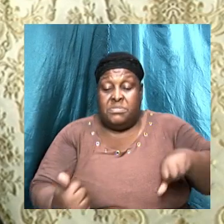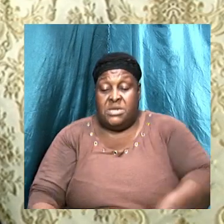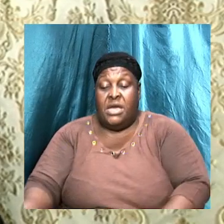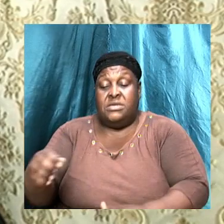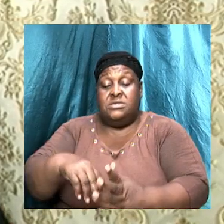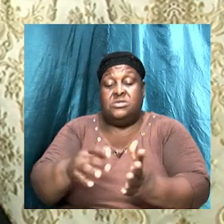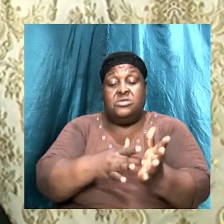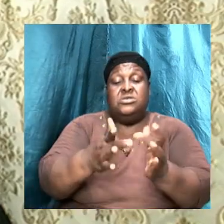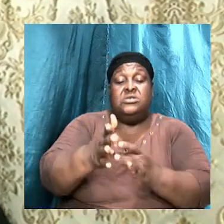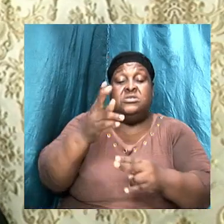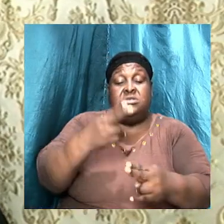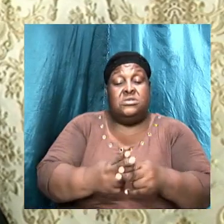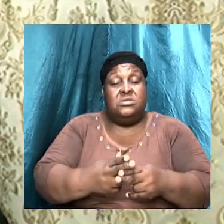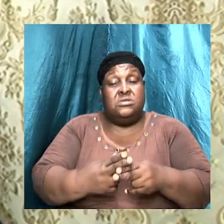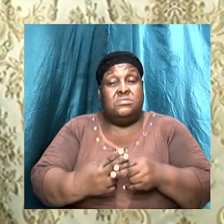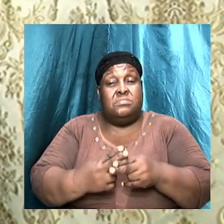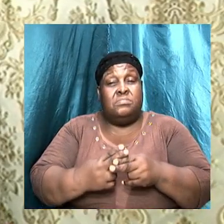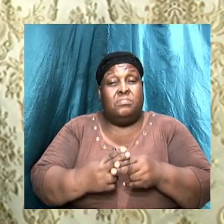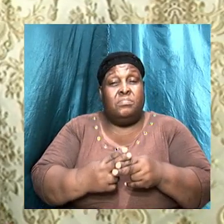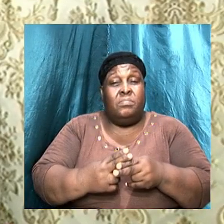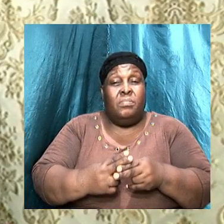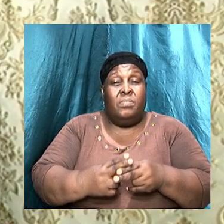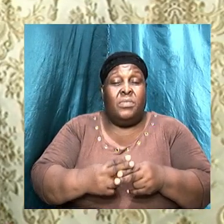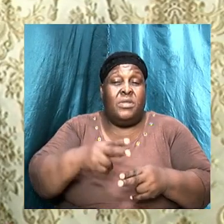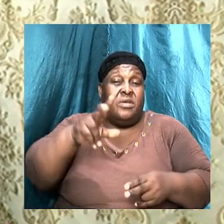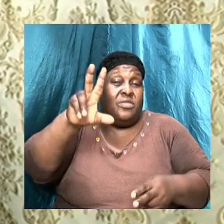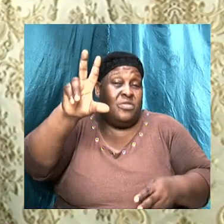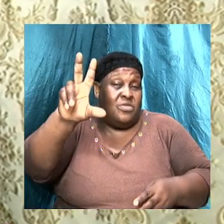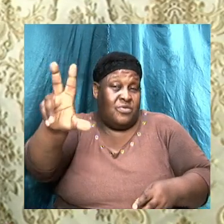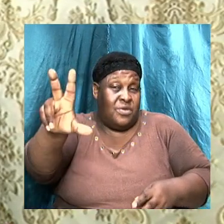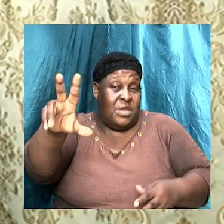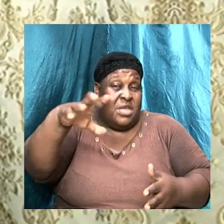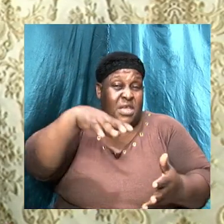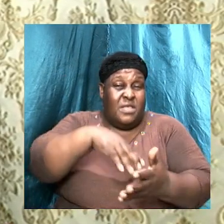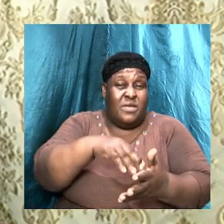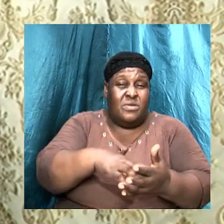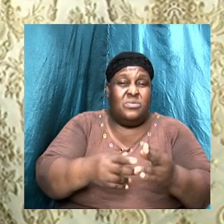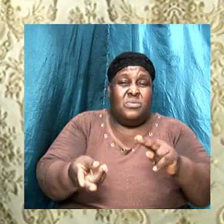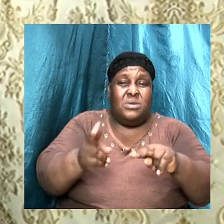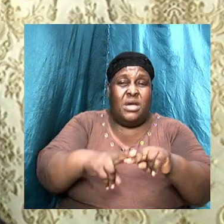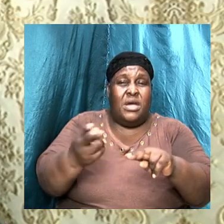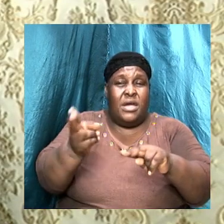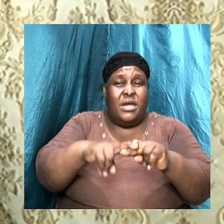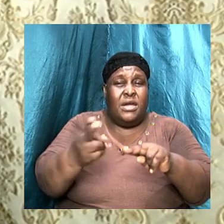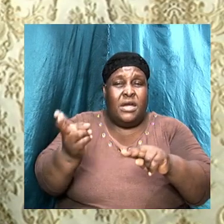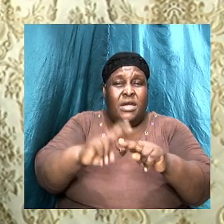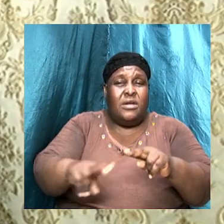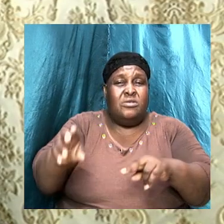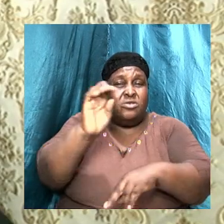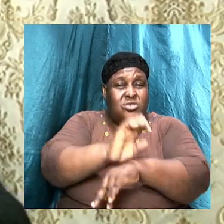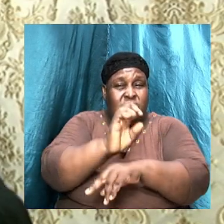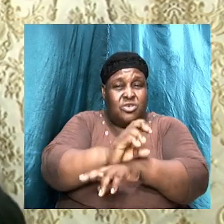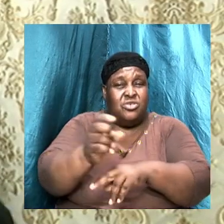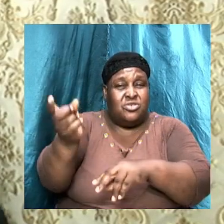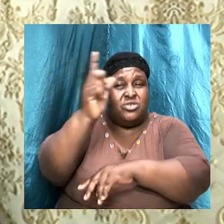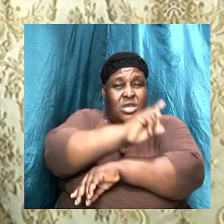and said, three thousand was added unto the church that same day. It means that those